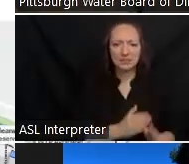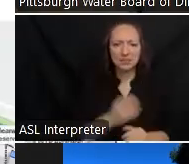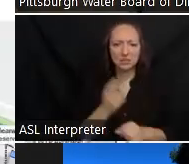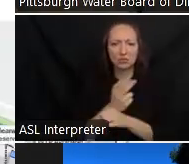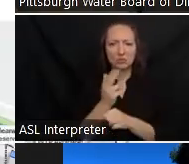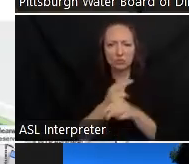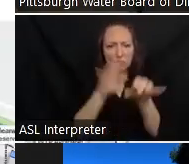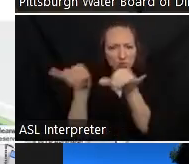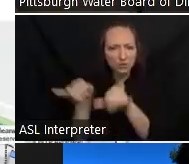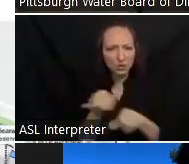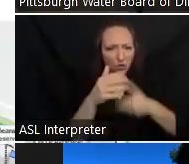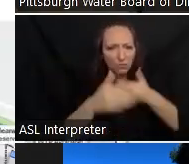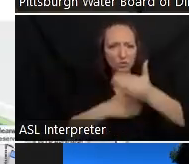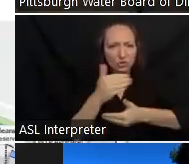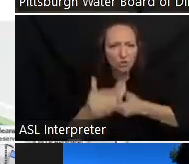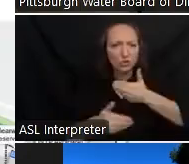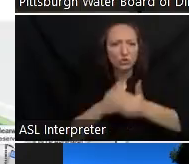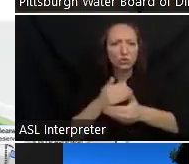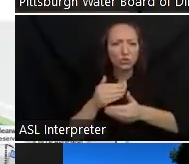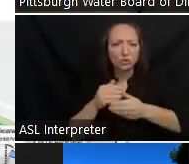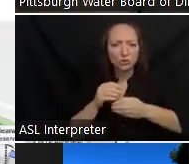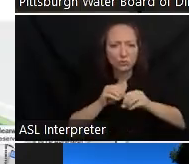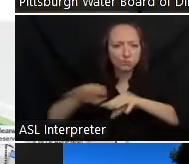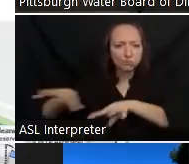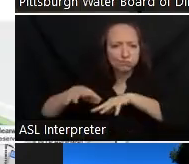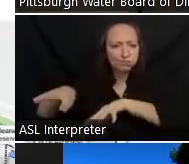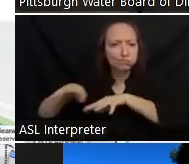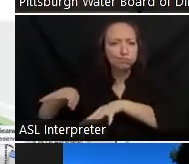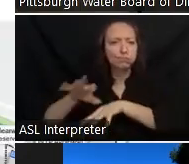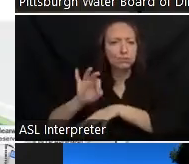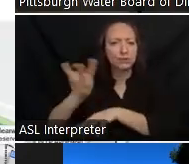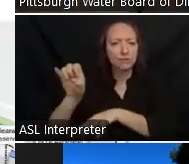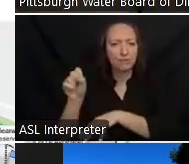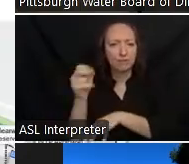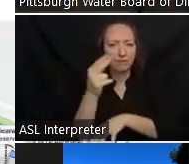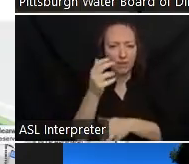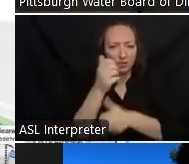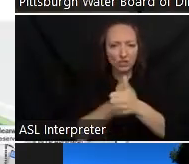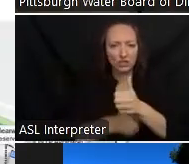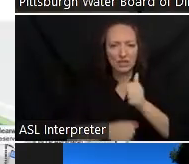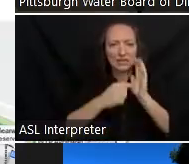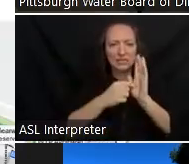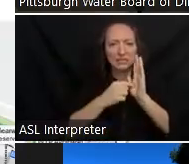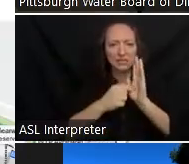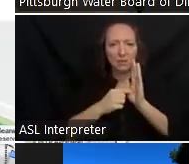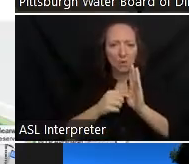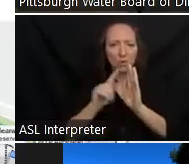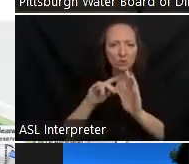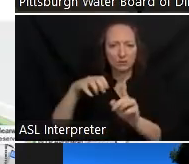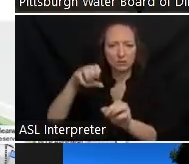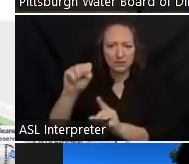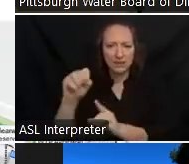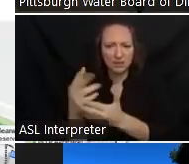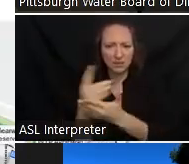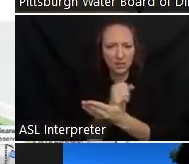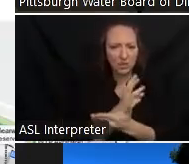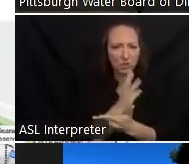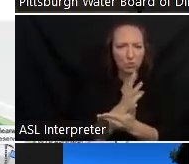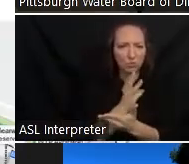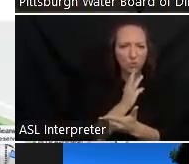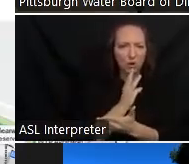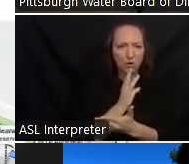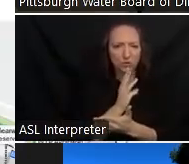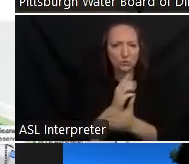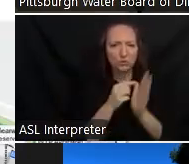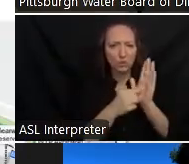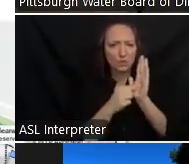we actually bring back to our lab at the water treatment plant and analyze those samples in-house. And in the field, we monitor chlorine residual, which is